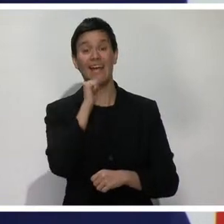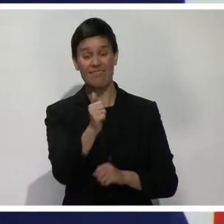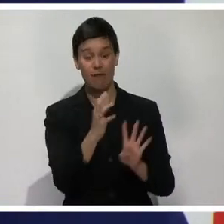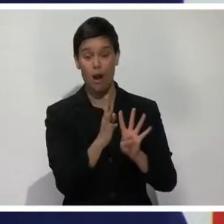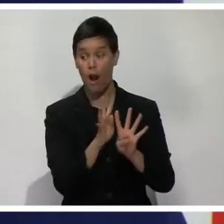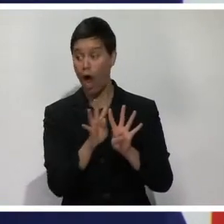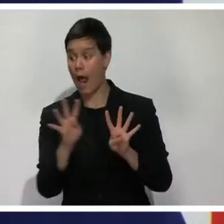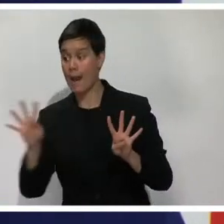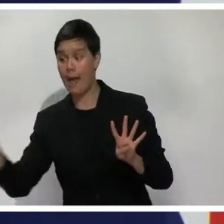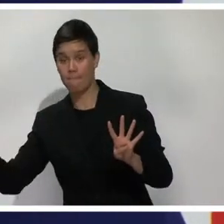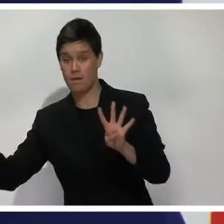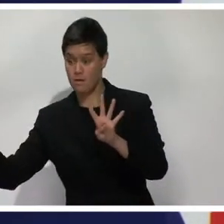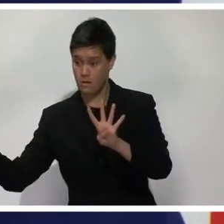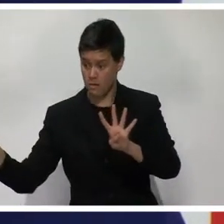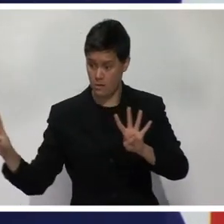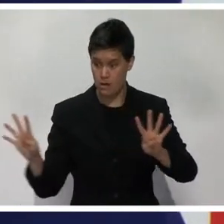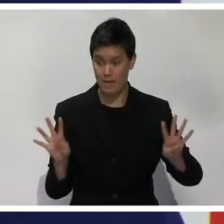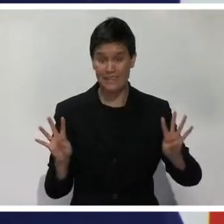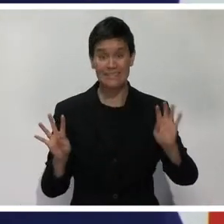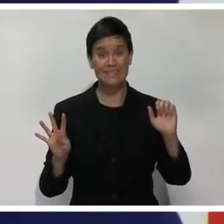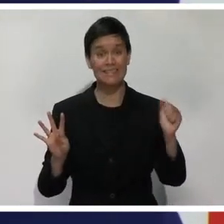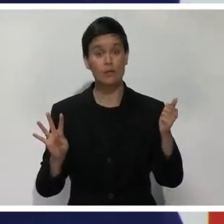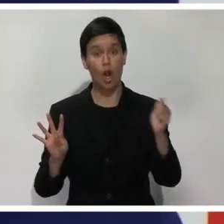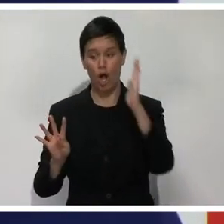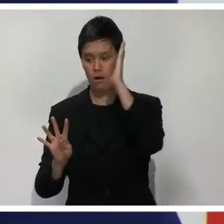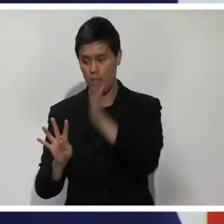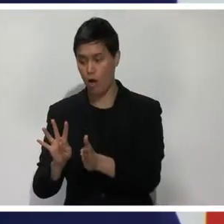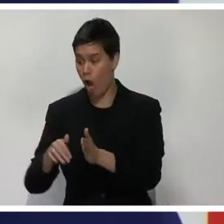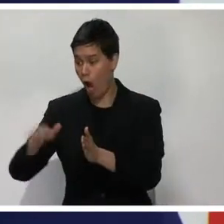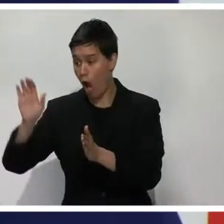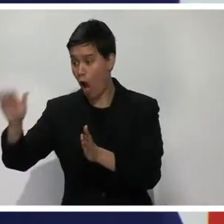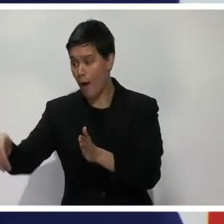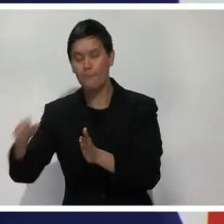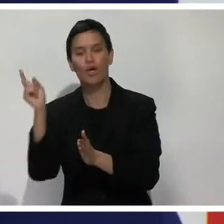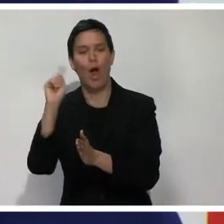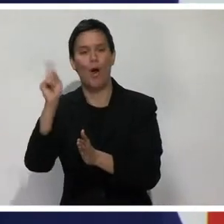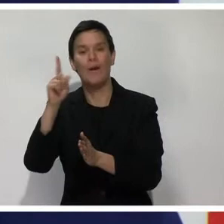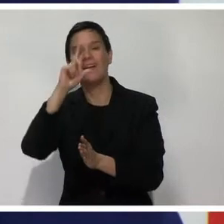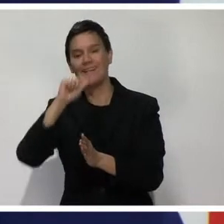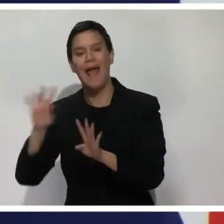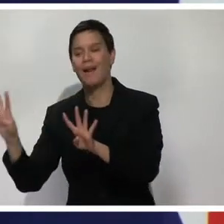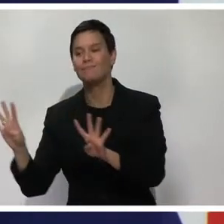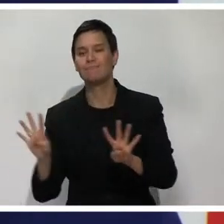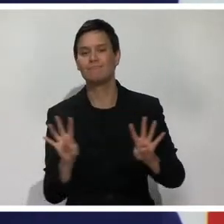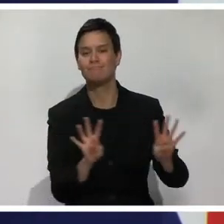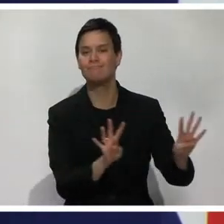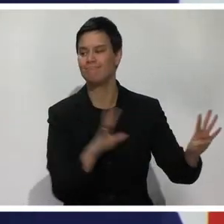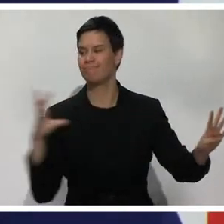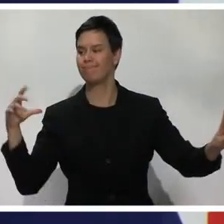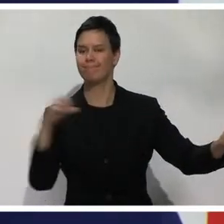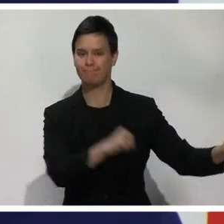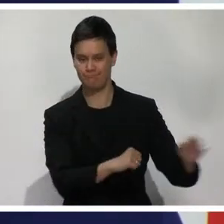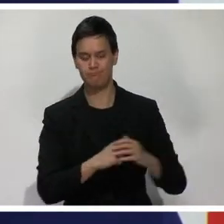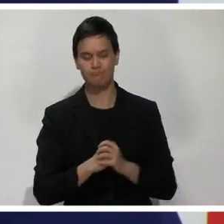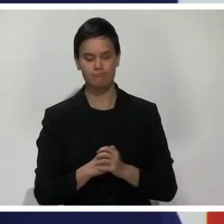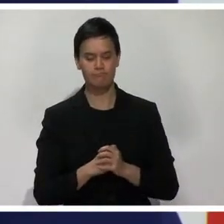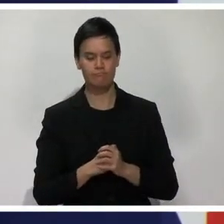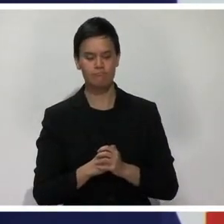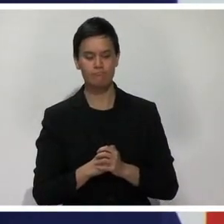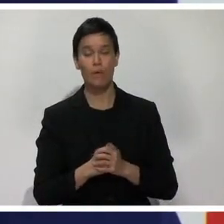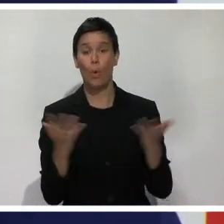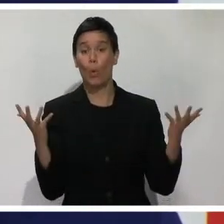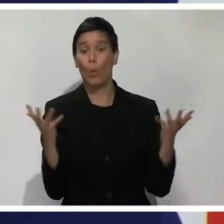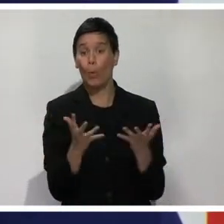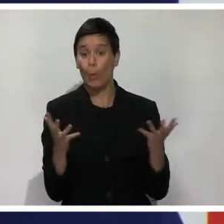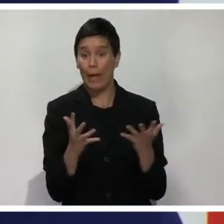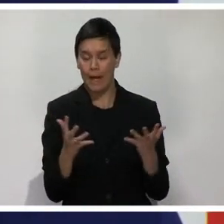p.m. Locations include Whānau House Henderson, Eden Terrace, Northcote, Whānau Ora Wiri.